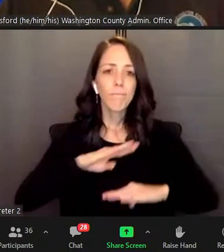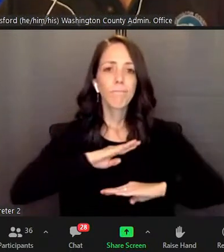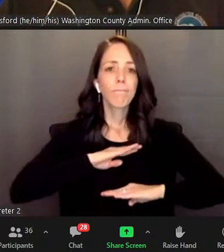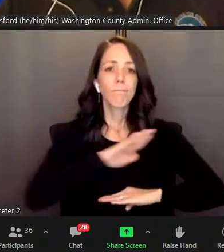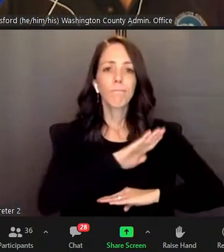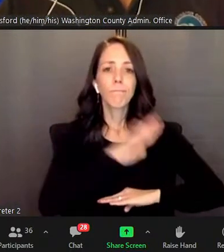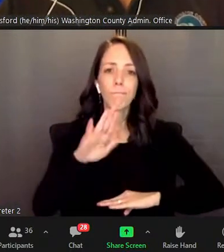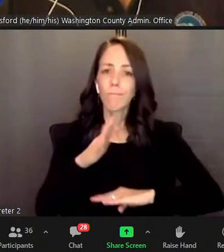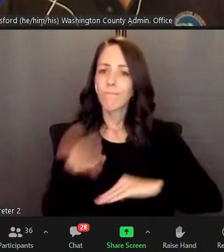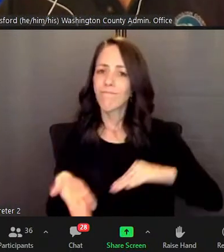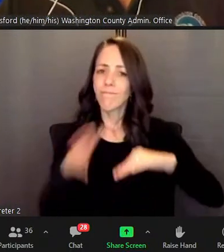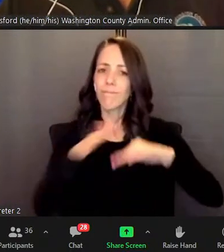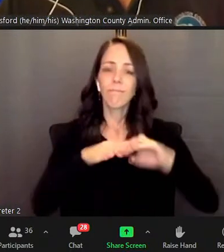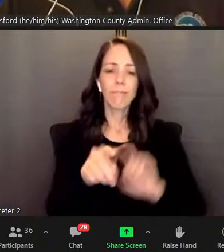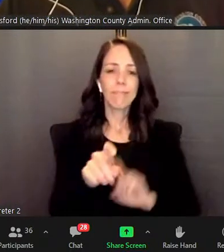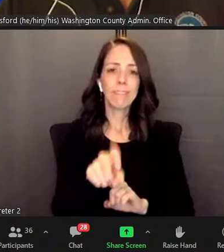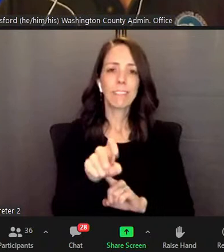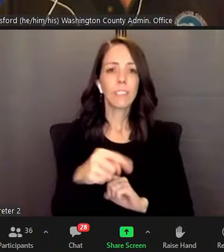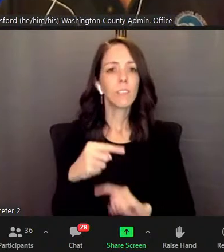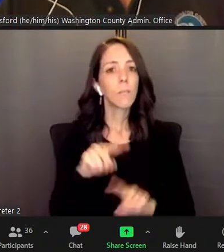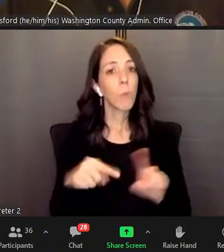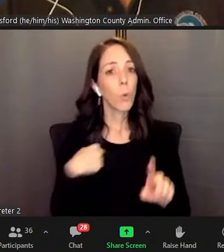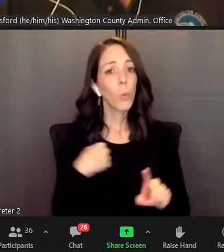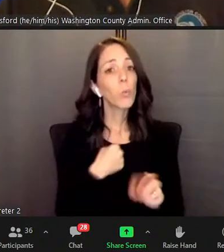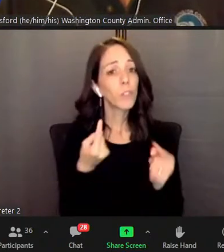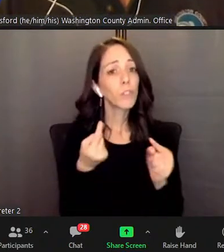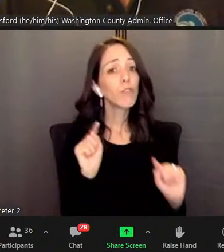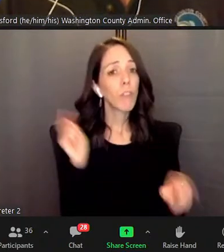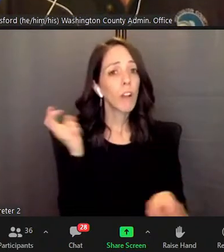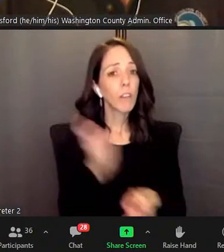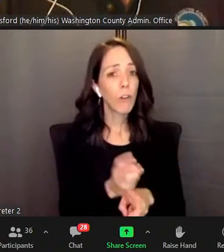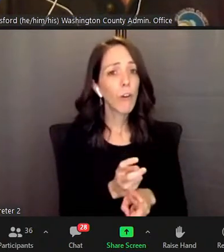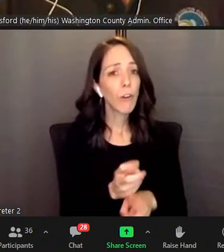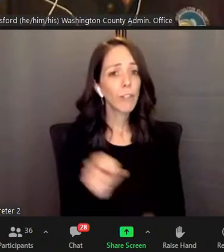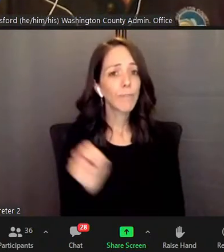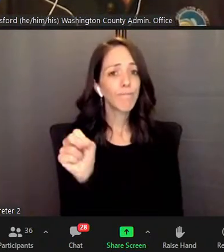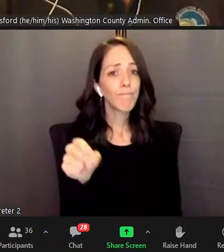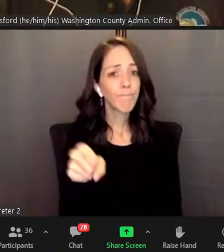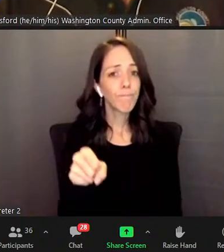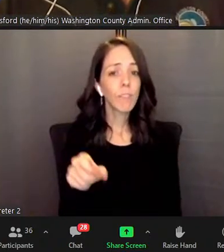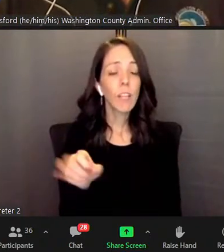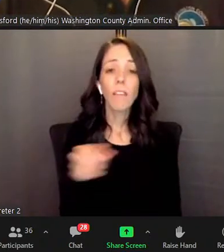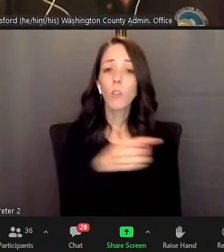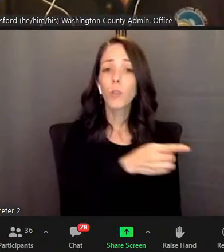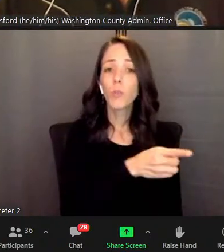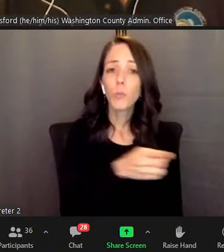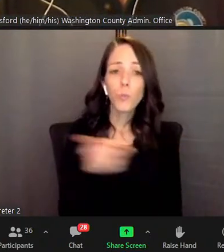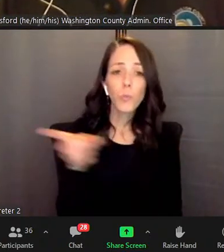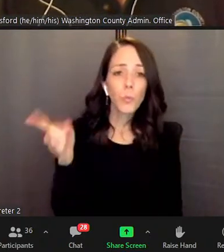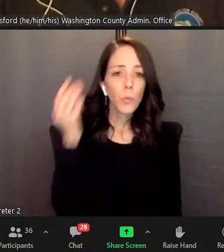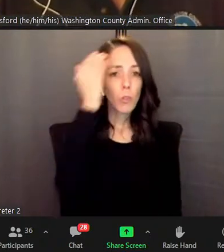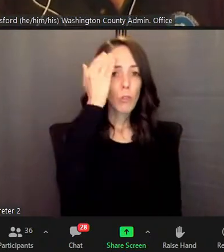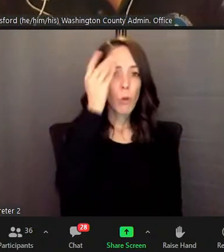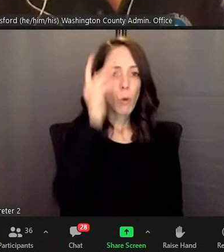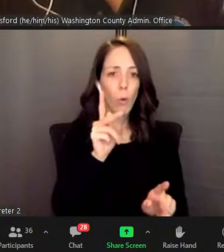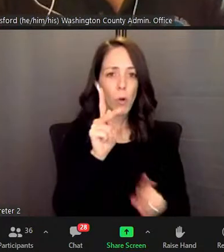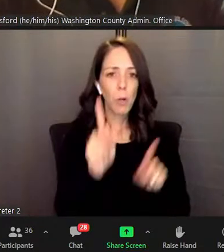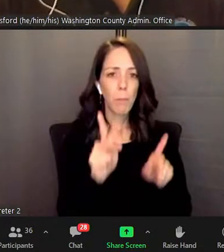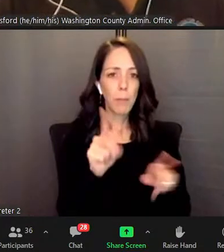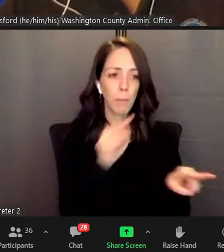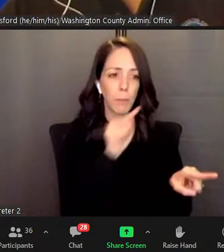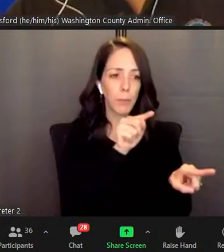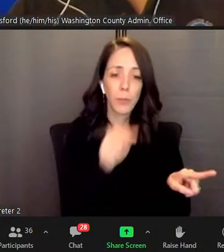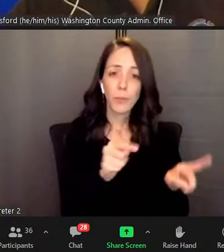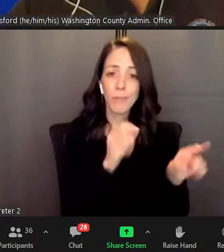trying incredibly hard. If there are folks that you know that do need assistance